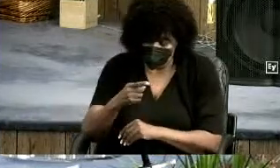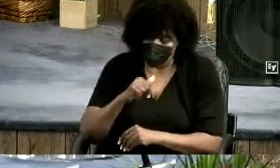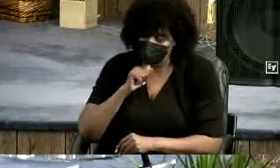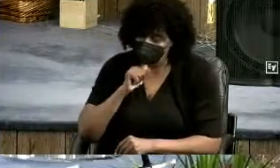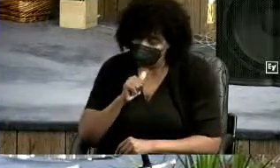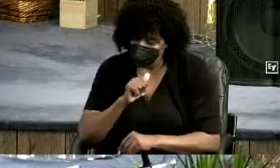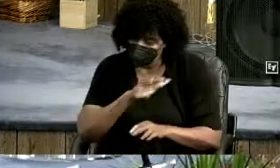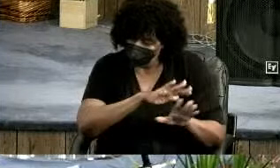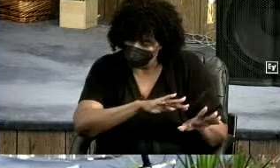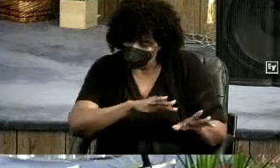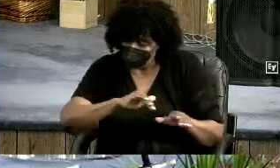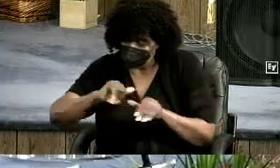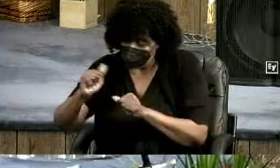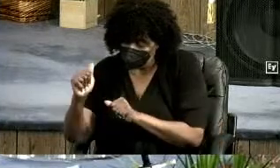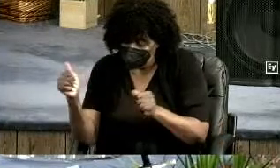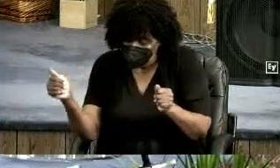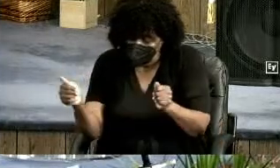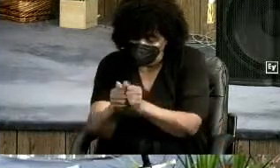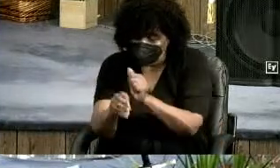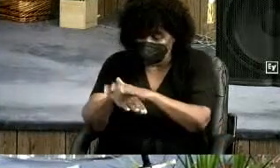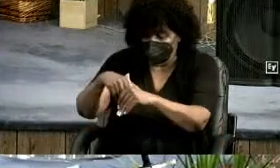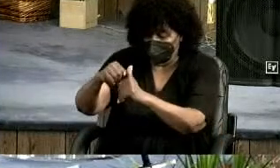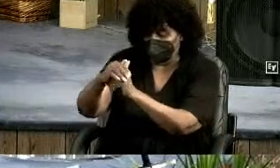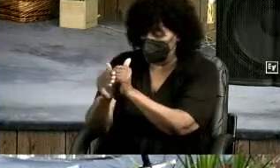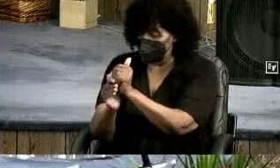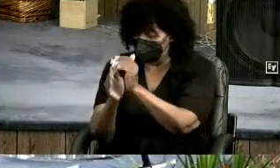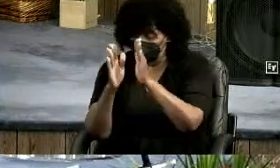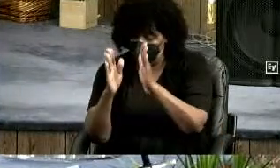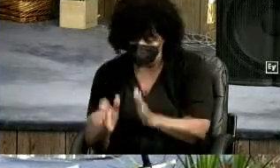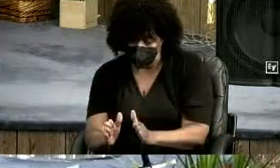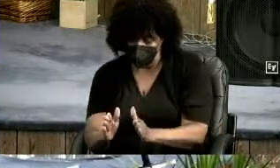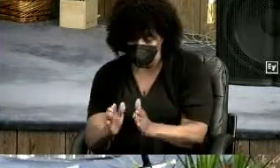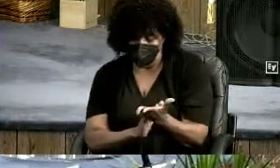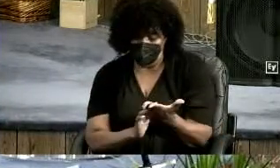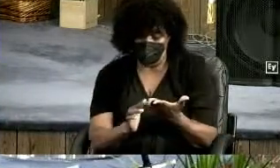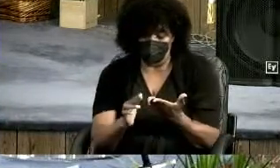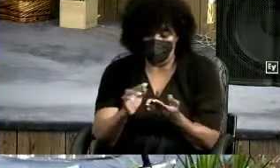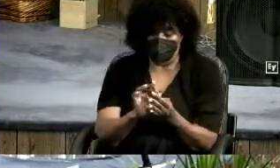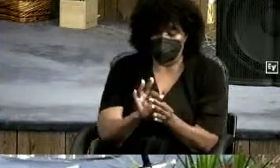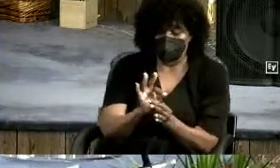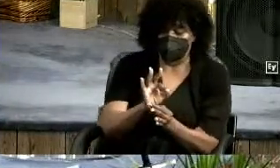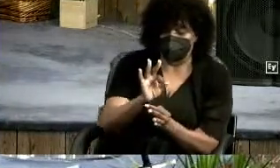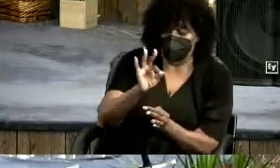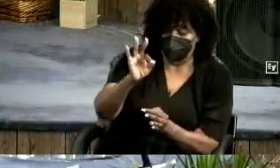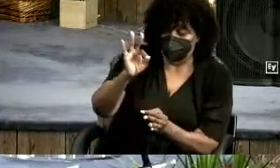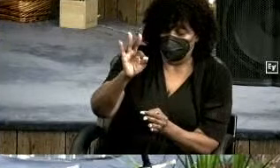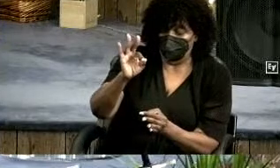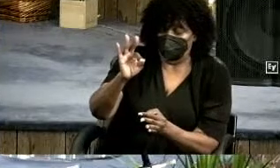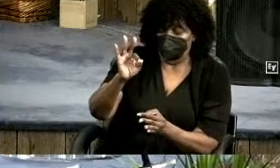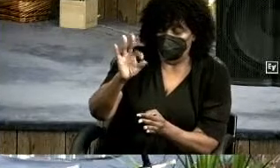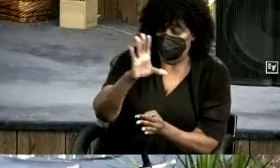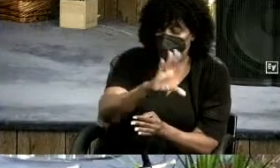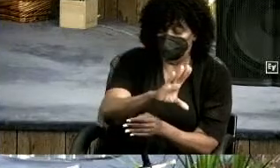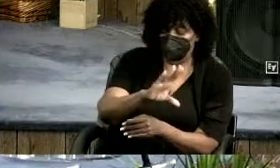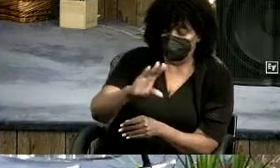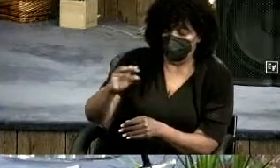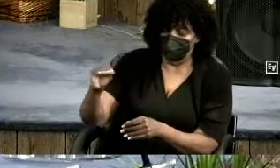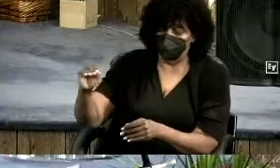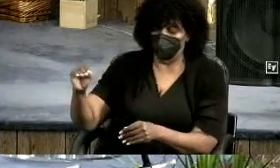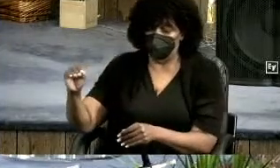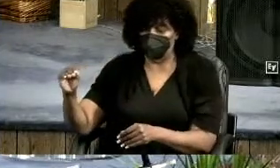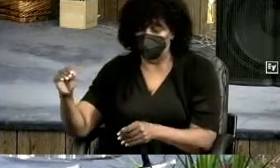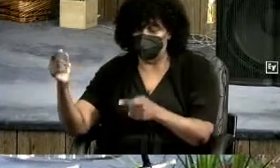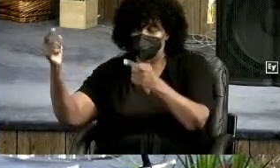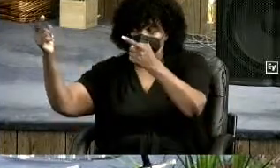you orphans. I will leave you a comforter. God came down. And God just didn't come down. He came down in waves.